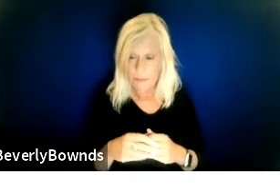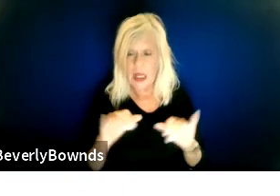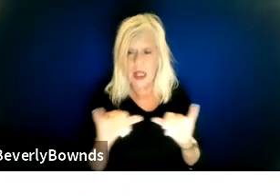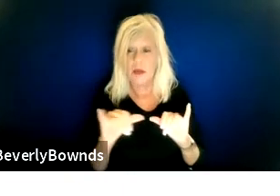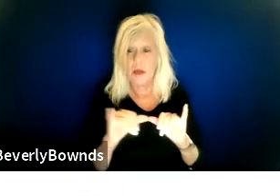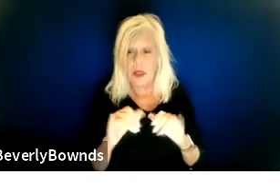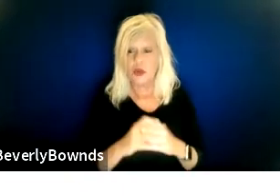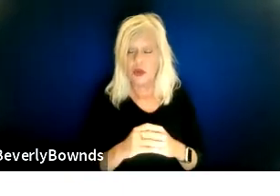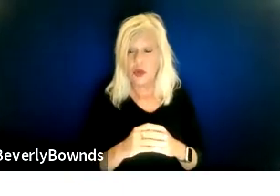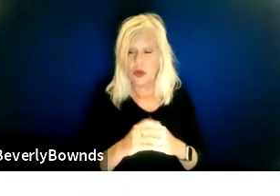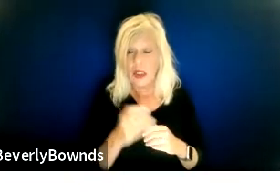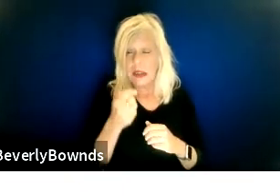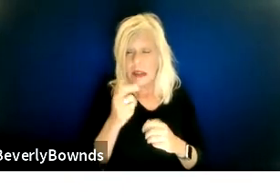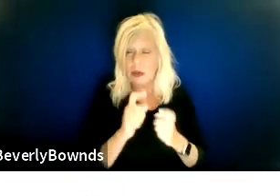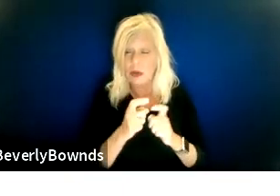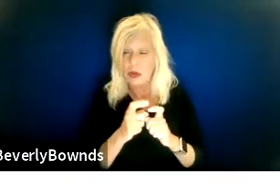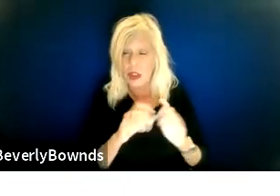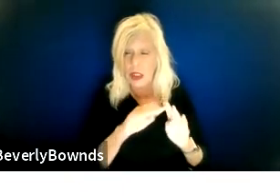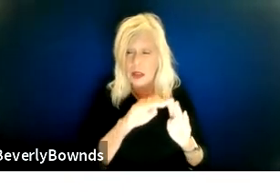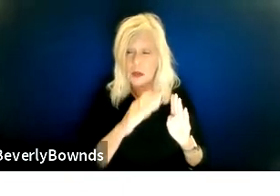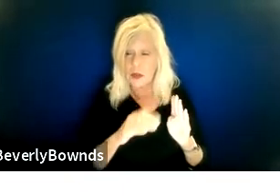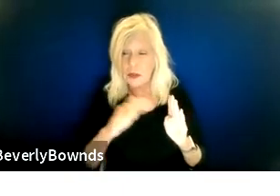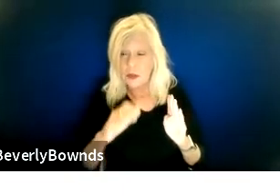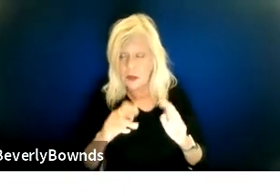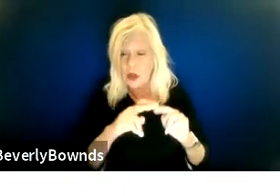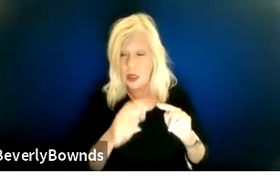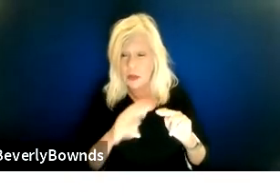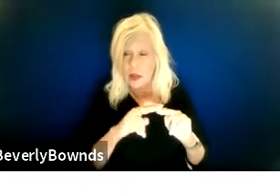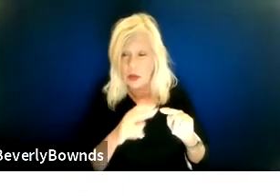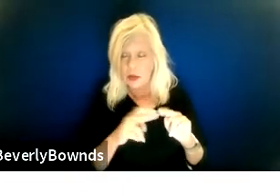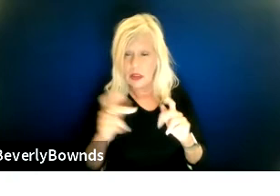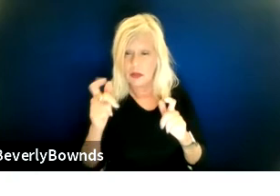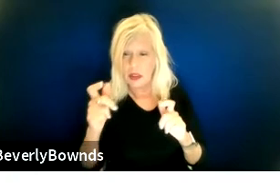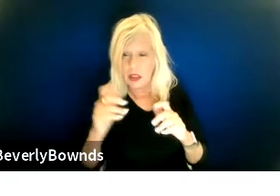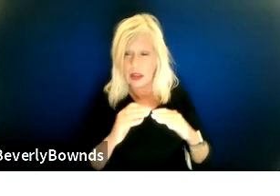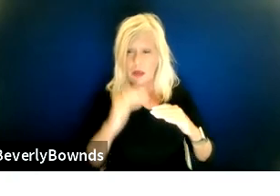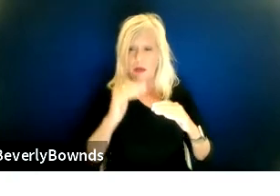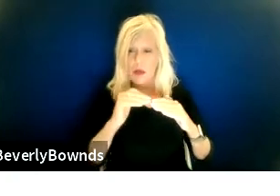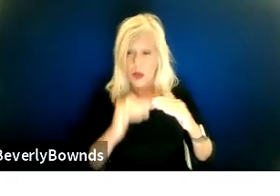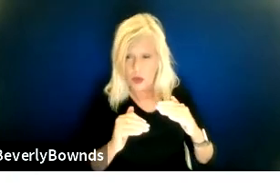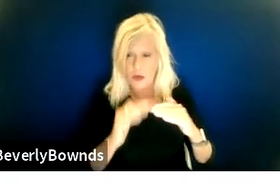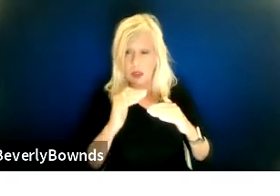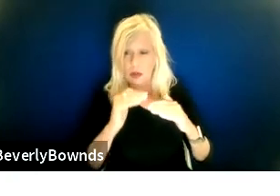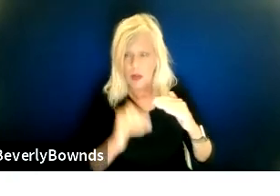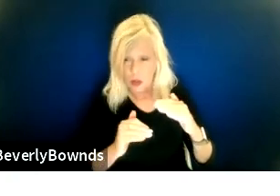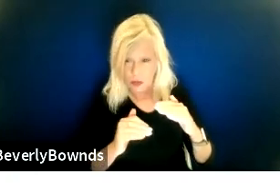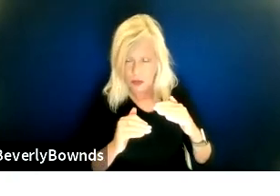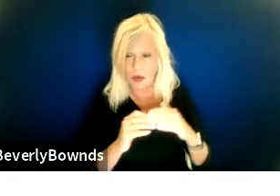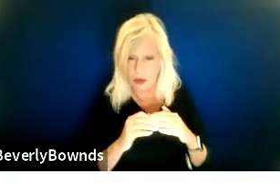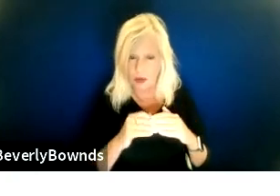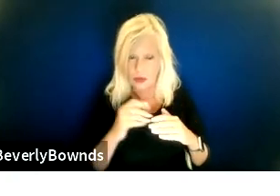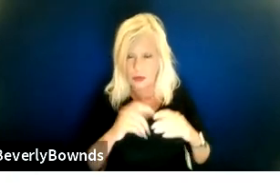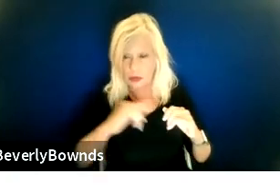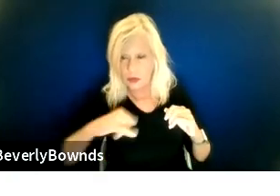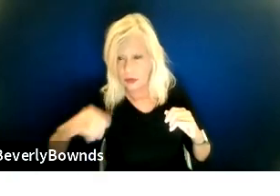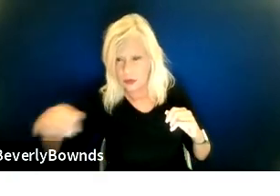measure very slight changes in angular velocity as the crank may go over the top and then accelerate down the front end of the crank cycle.